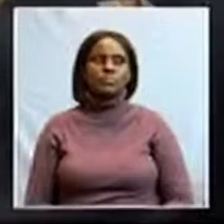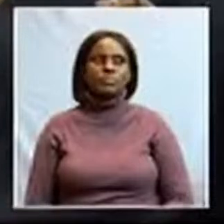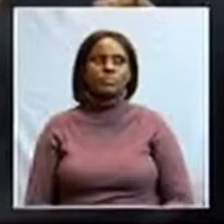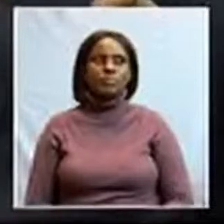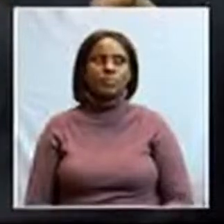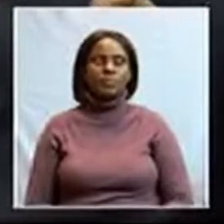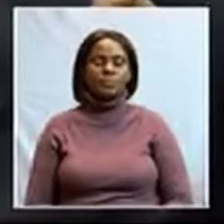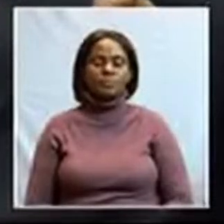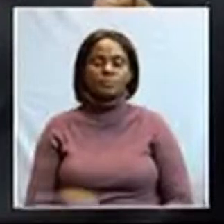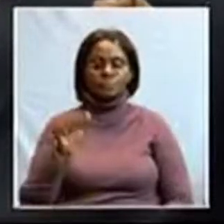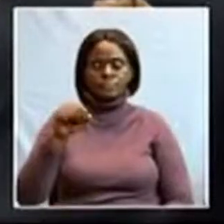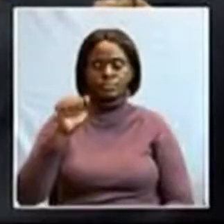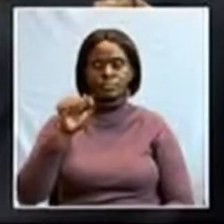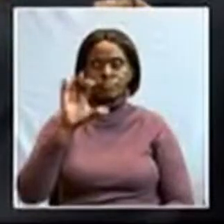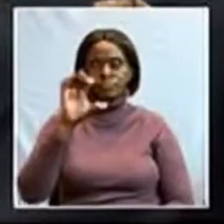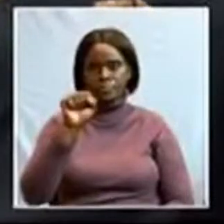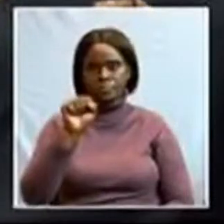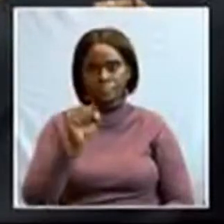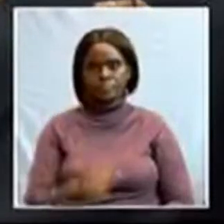Yes, yes.